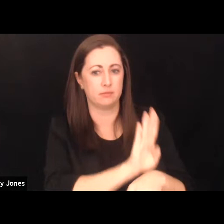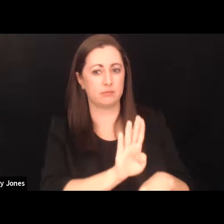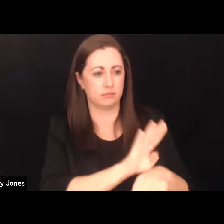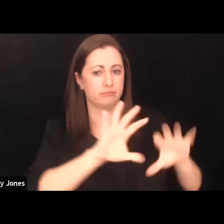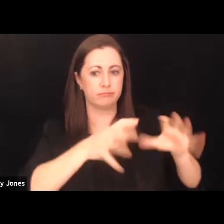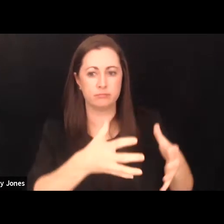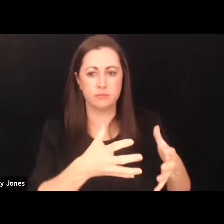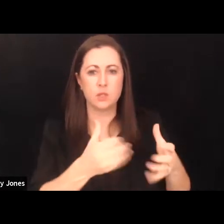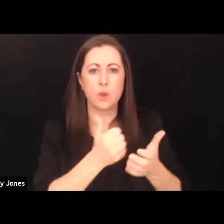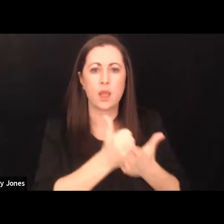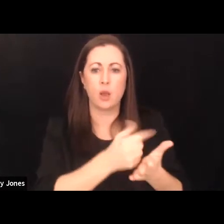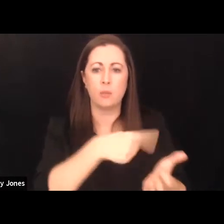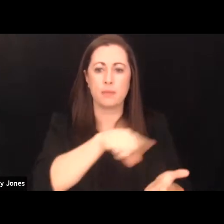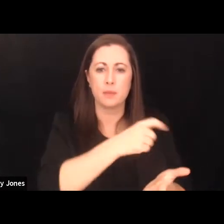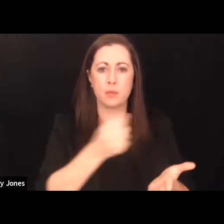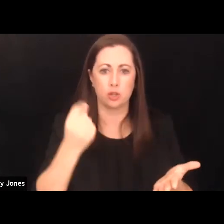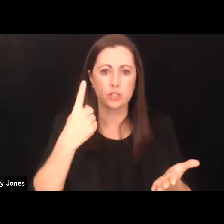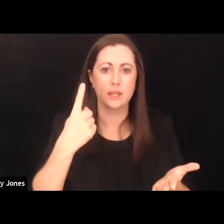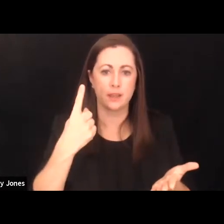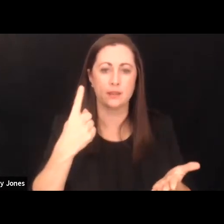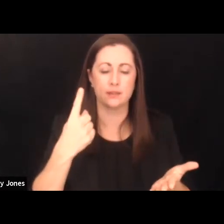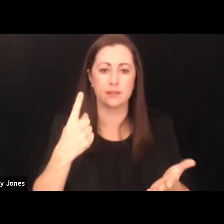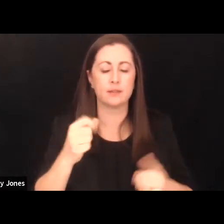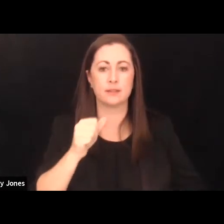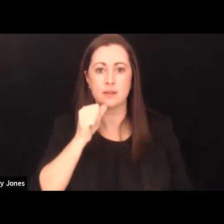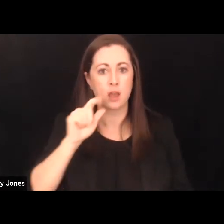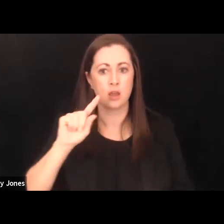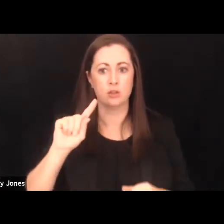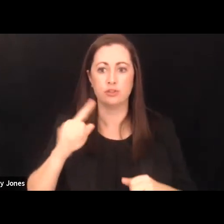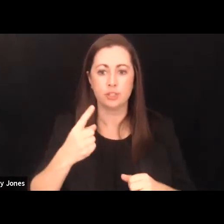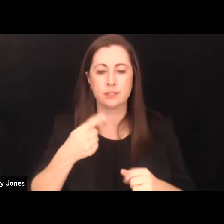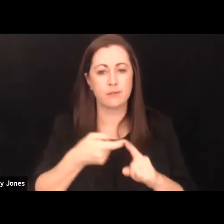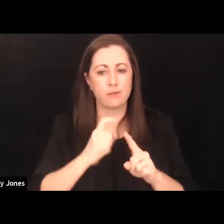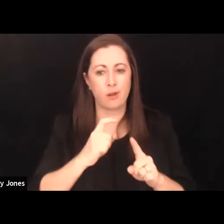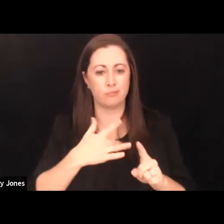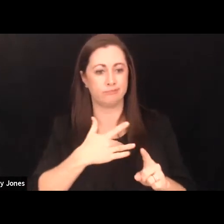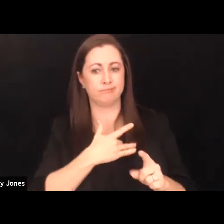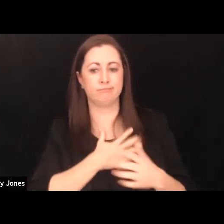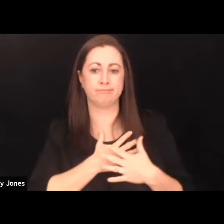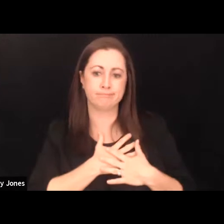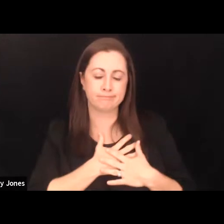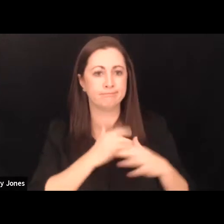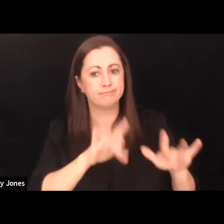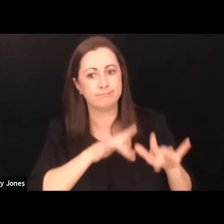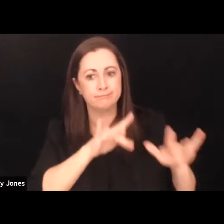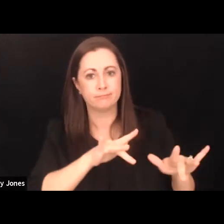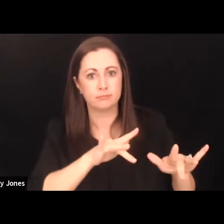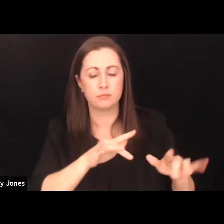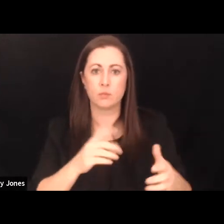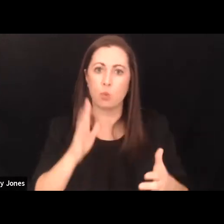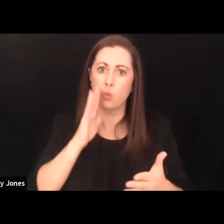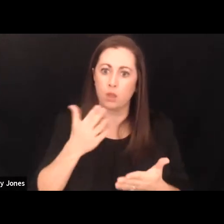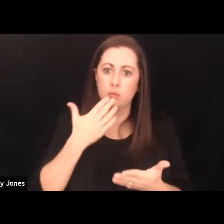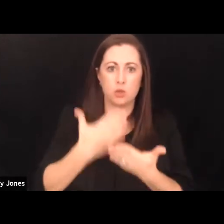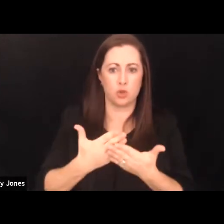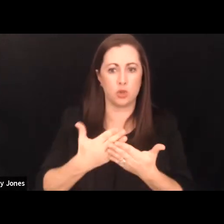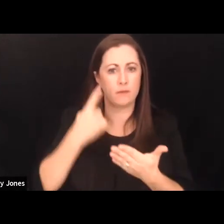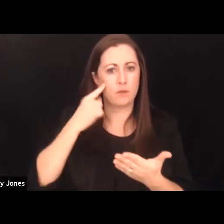get them to understand that it's not just out of the goodness of their heart, but their business will be